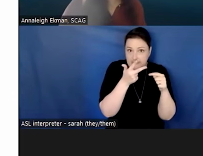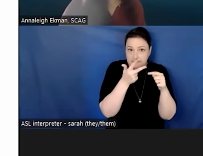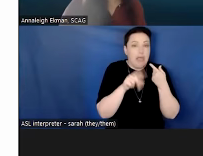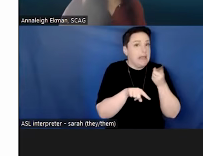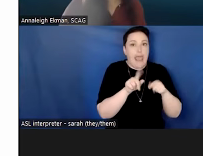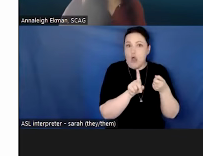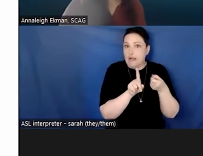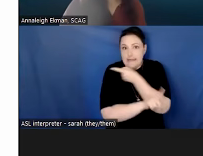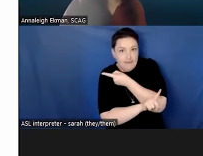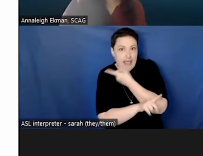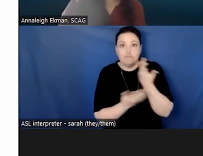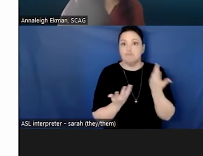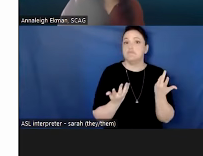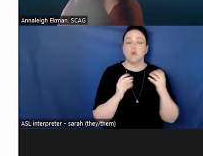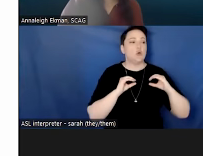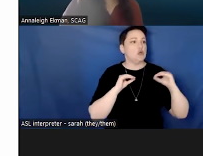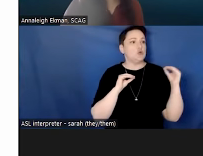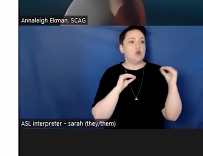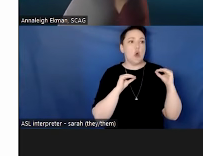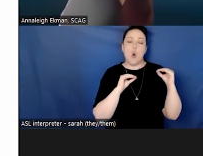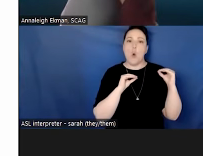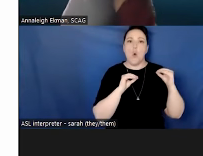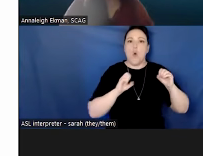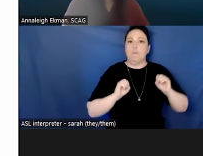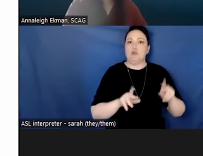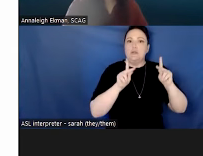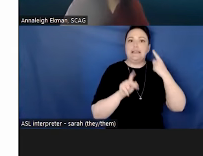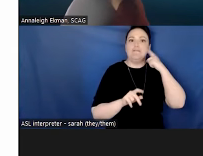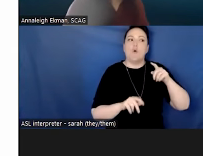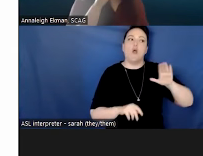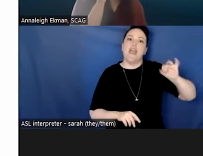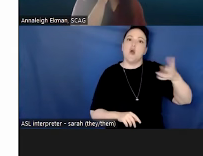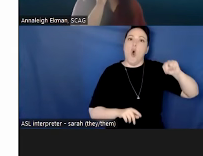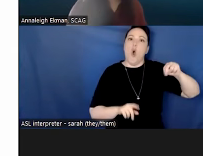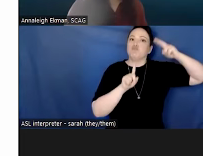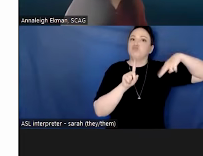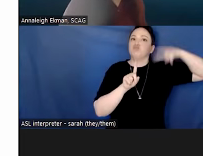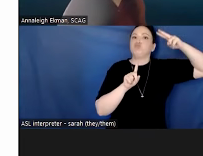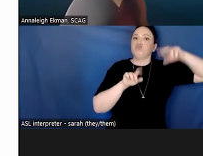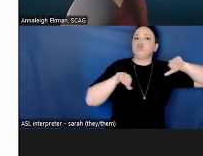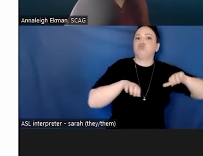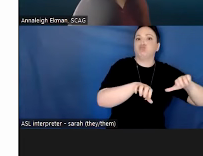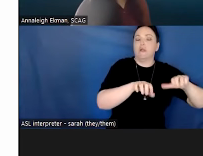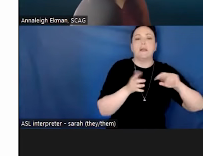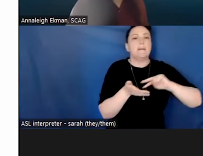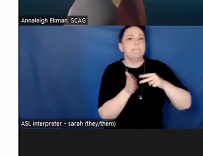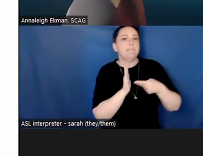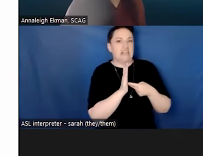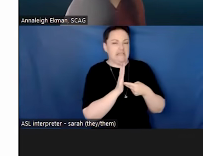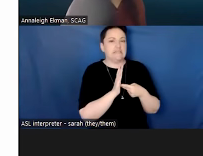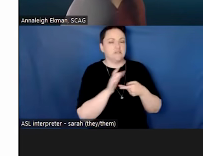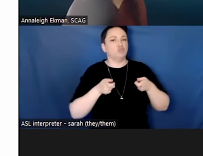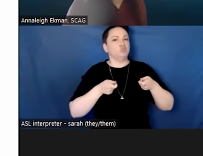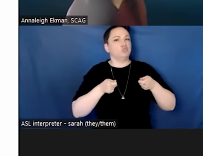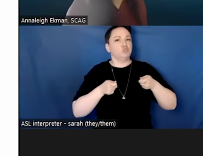no room to exercise any judgment, then it's ministerial. And then ministerial project is not subject to CEQA.